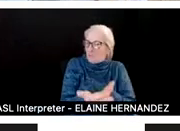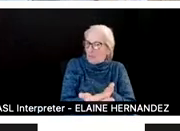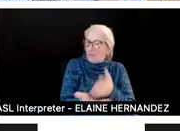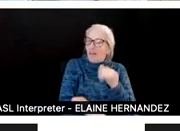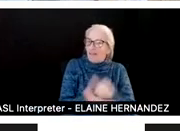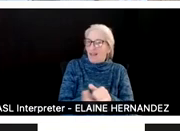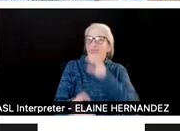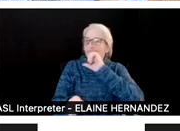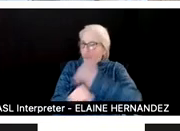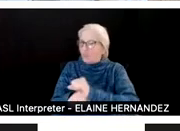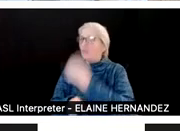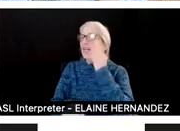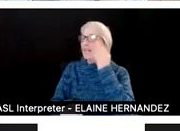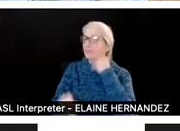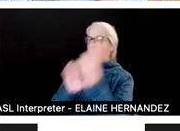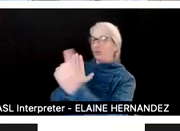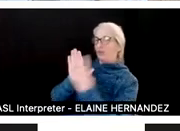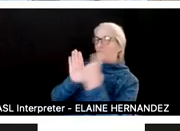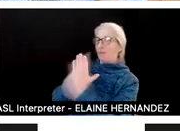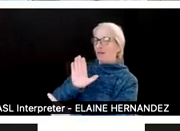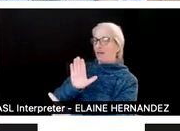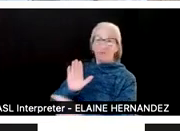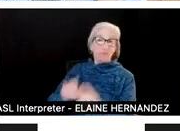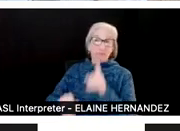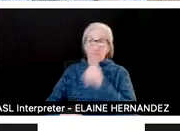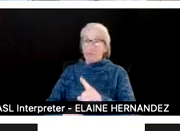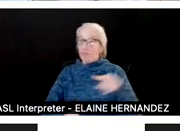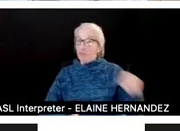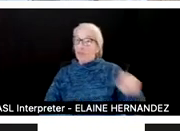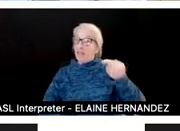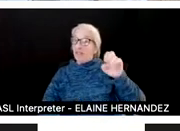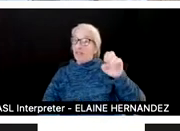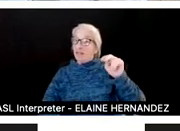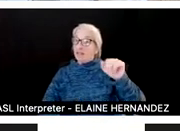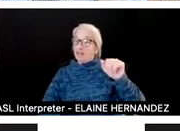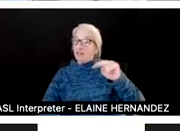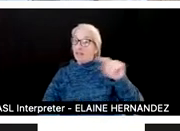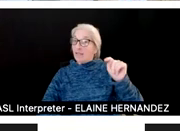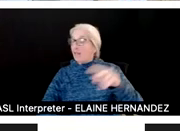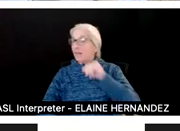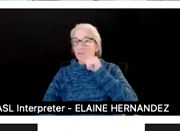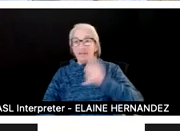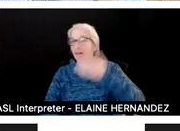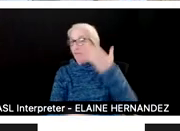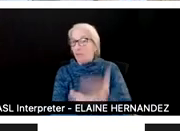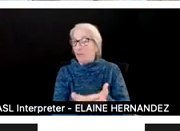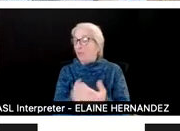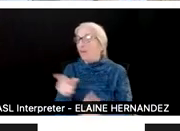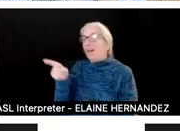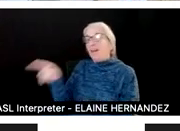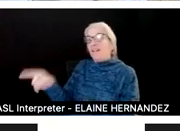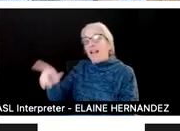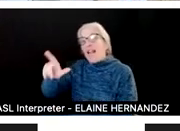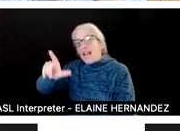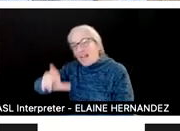that. Whoever it is that is saying that they're exempt from this law, they have the burden to show that they're